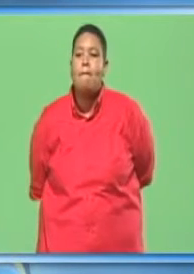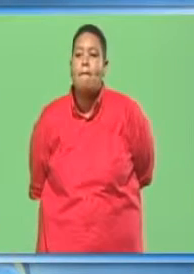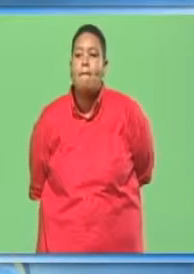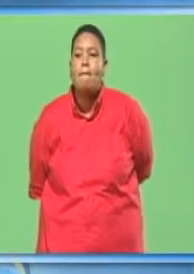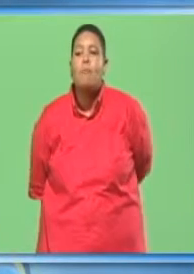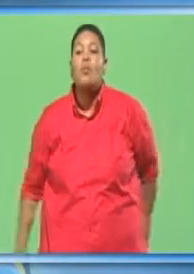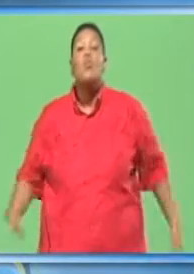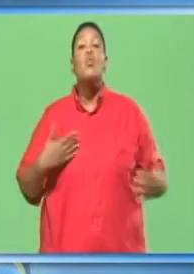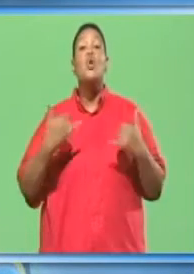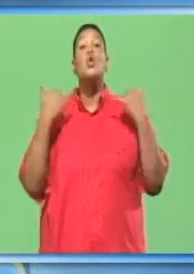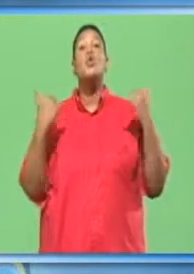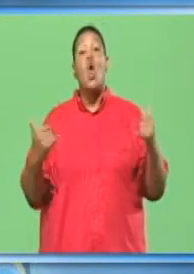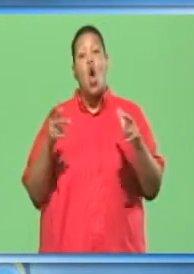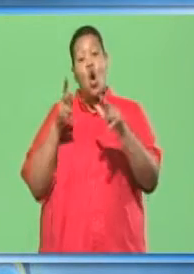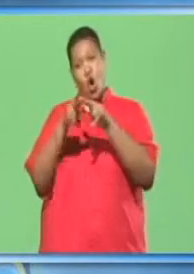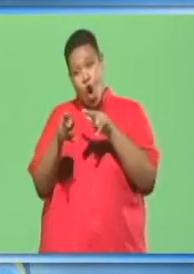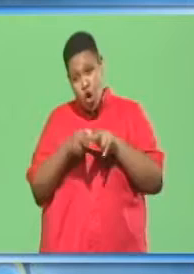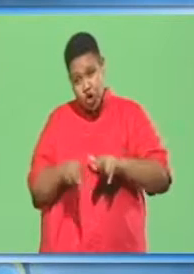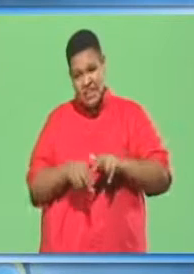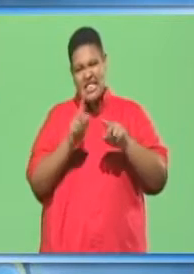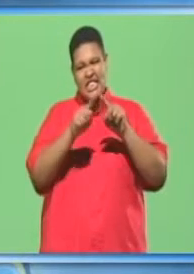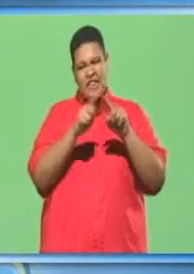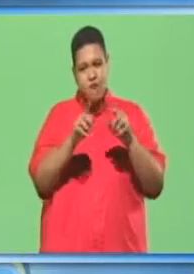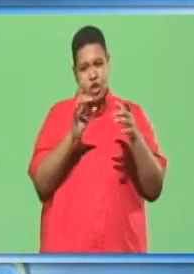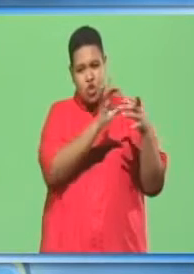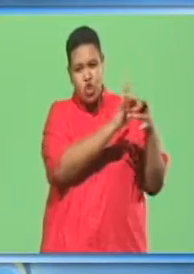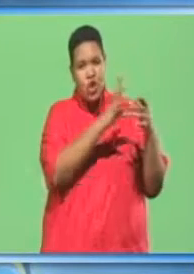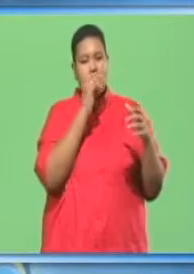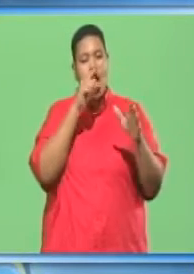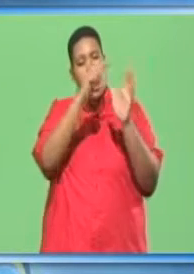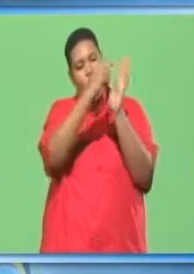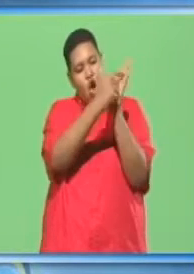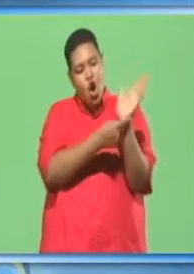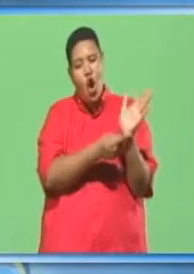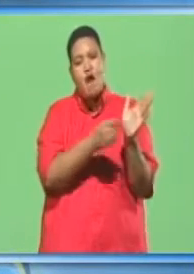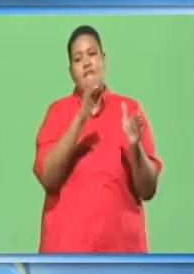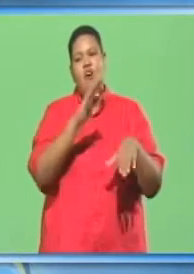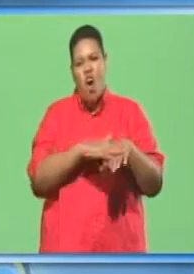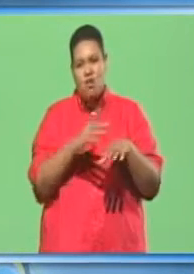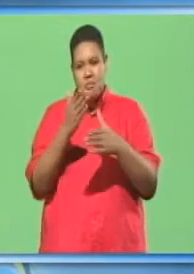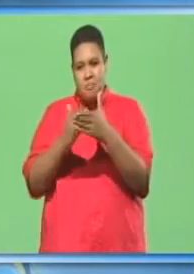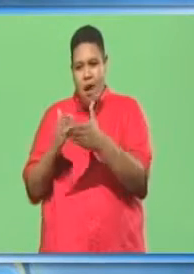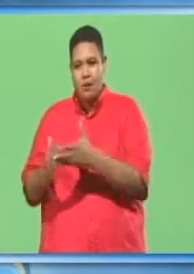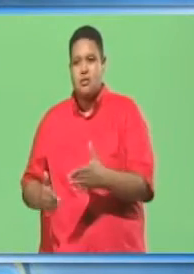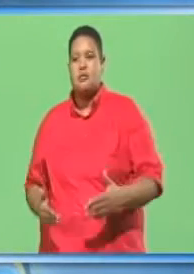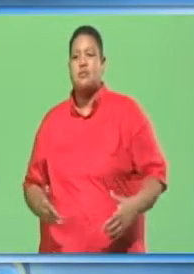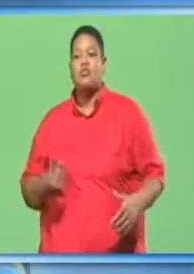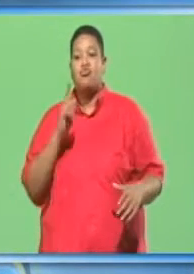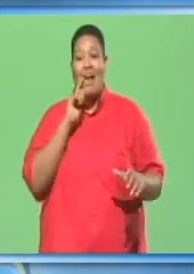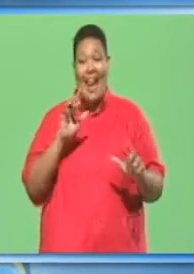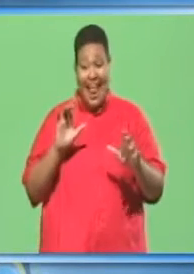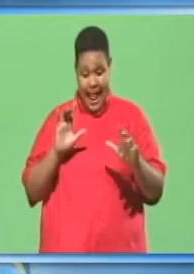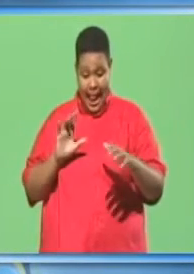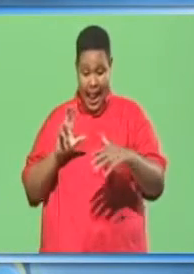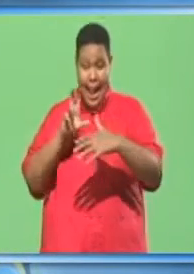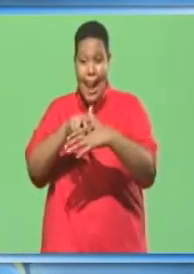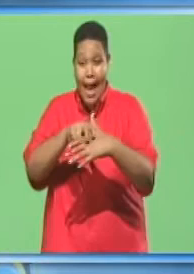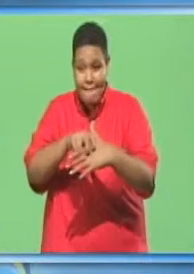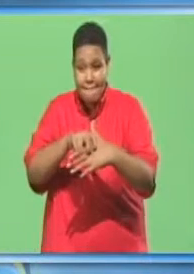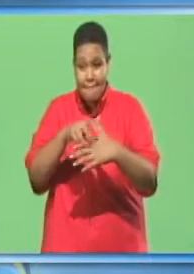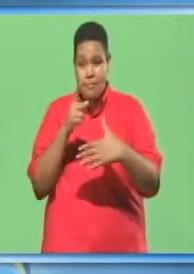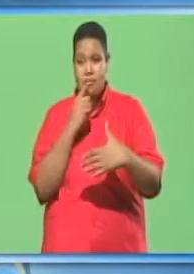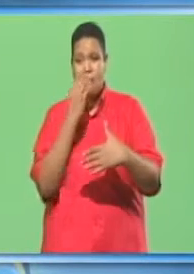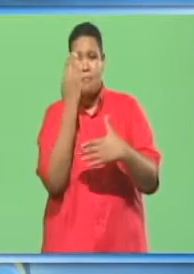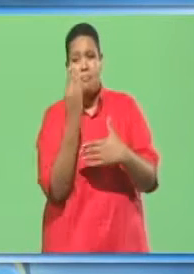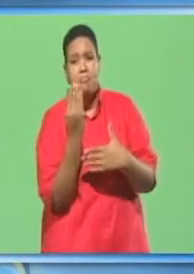We will now proceed to cut the various joints and the curves on the pieces. Clamp a side piece upright in the